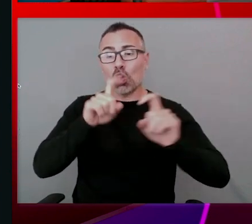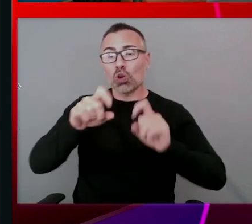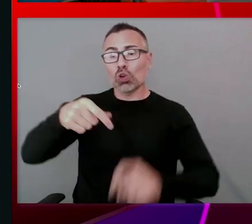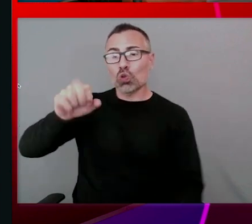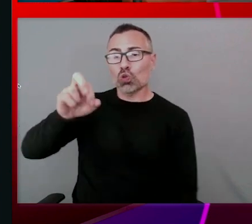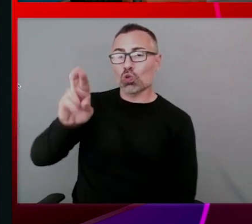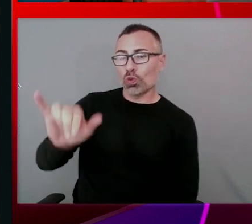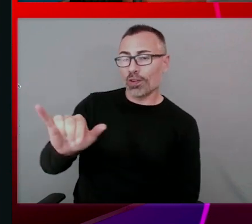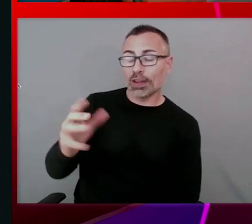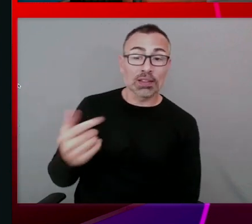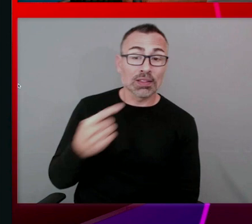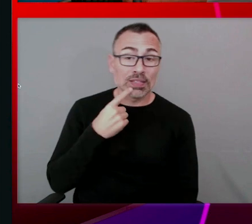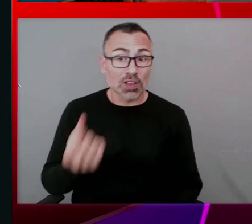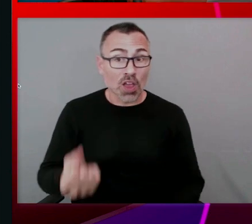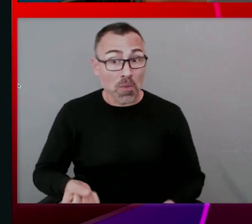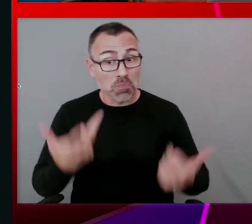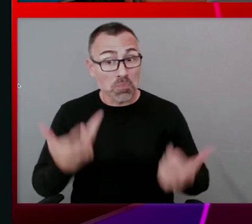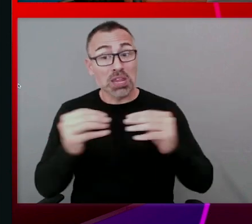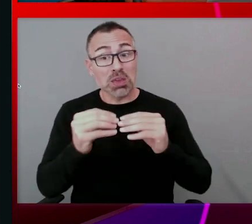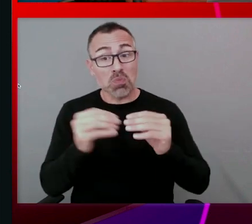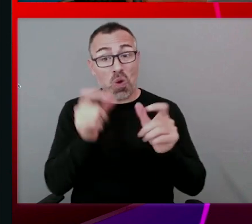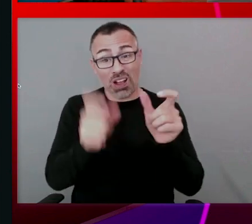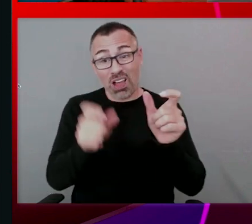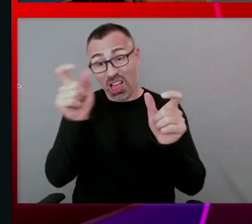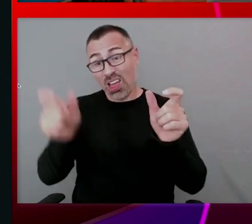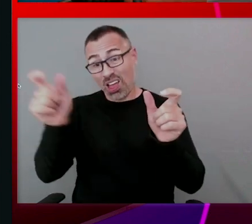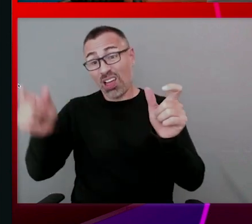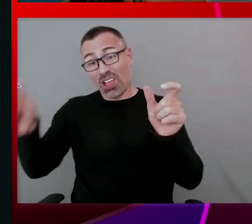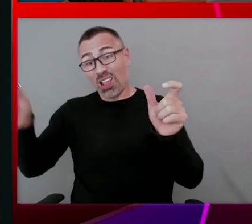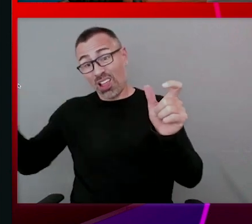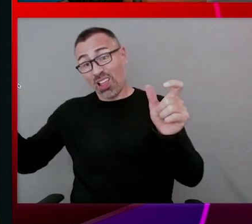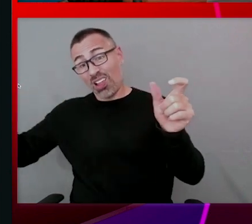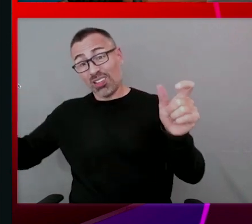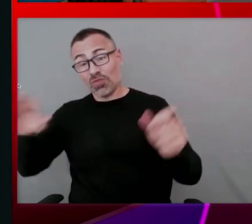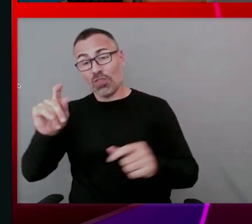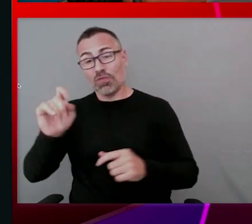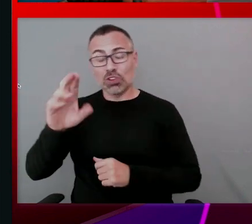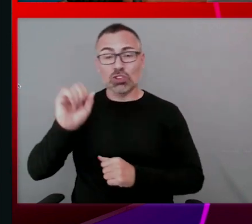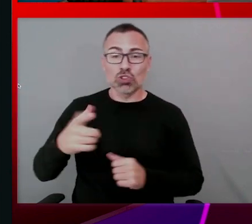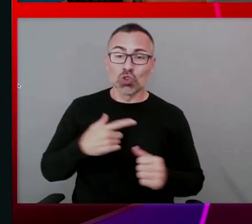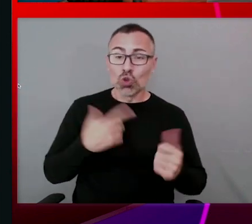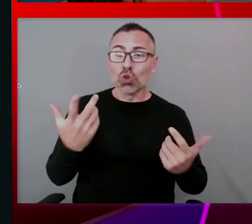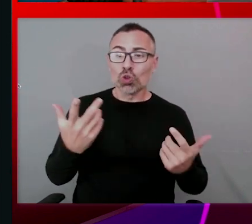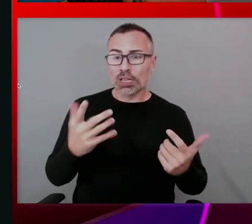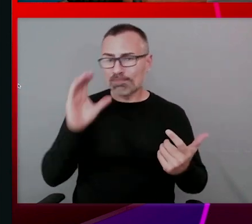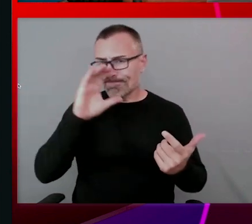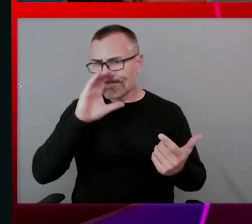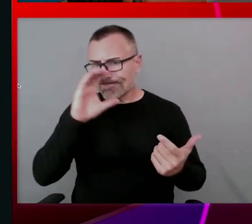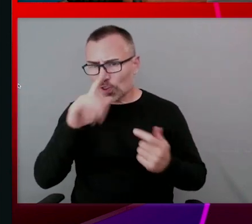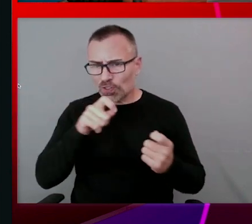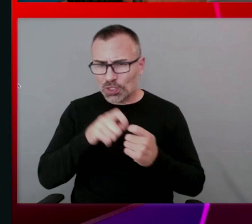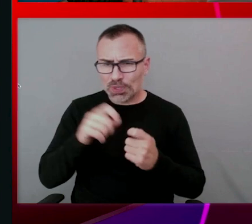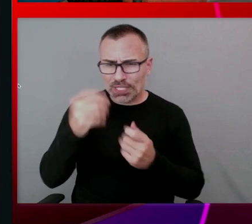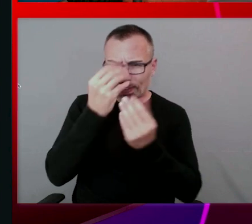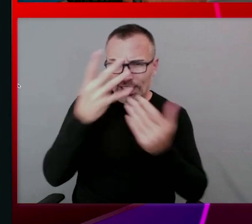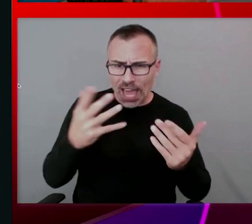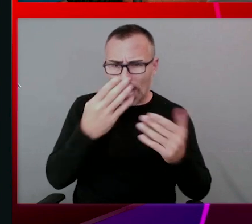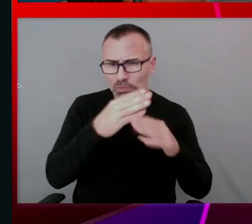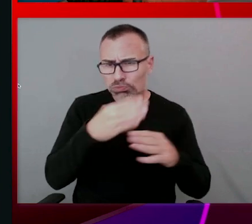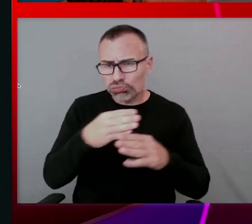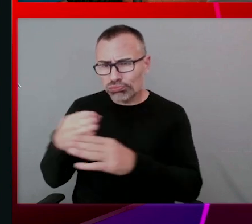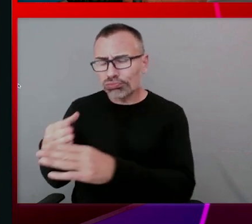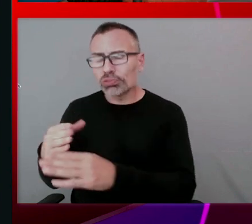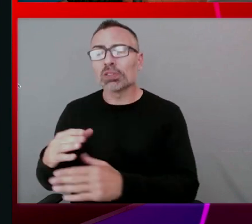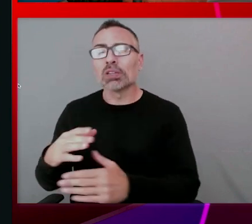say you have many, many more feature columns. You can go and slice and dice the data by running your own queries here. So I'm going to copy the table name